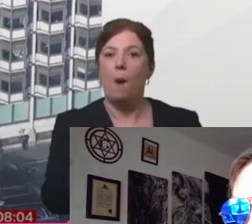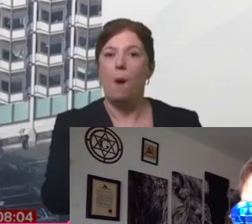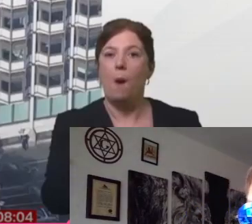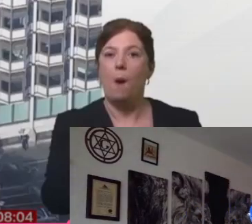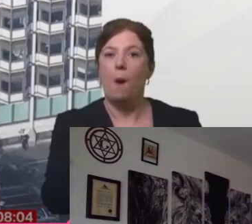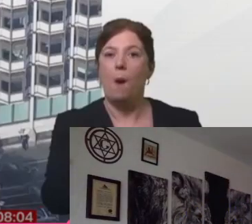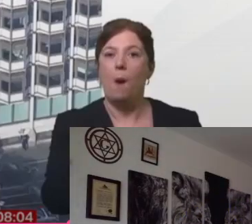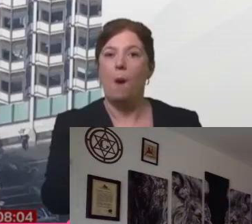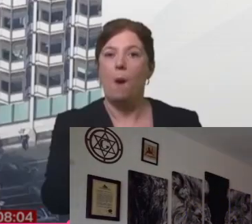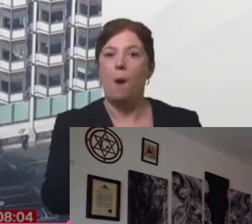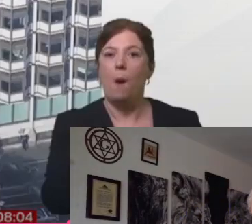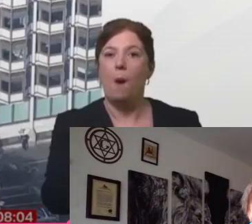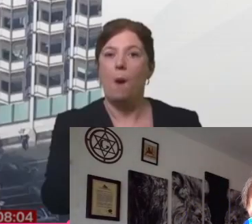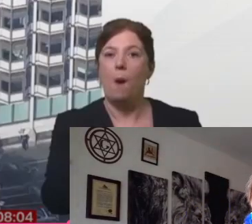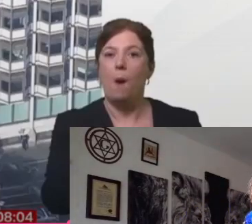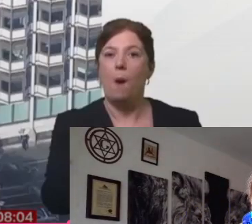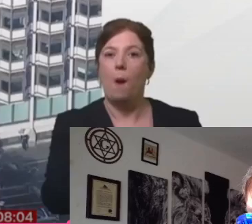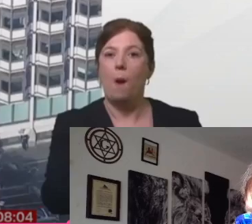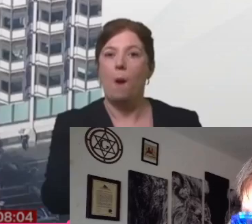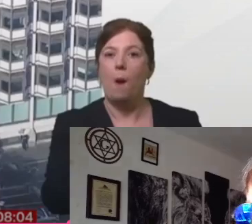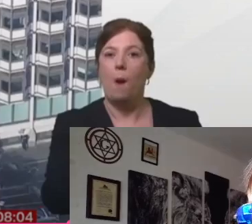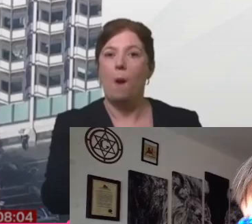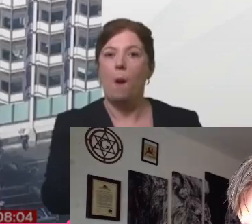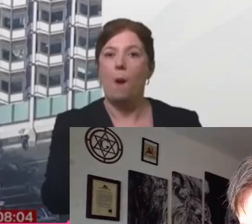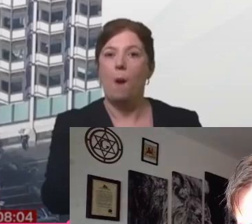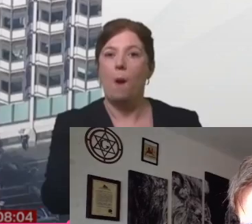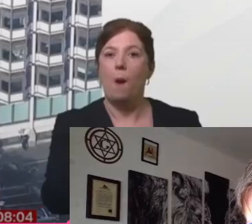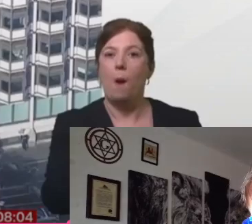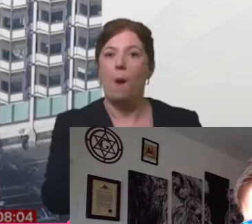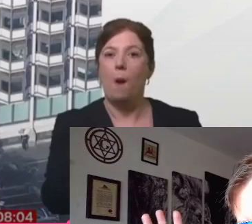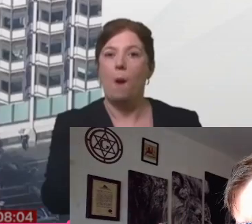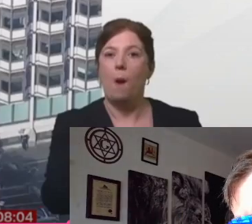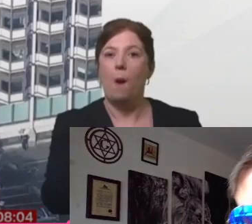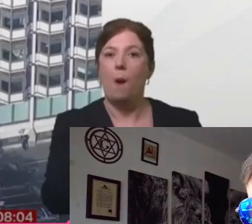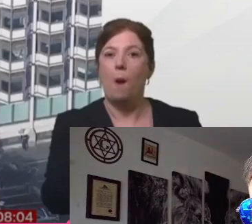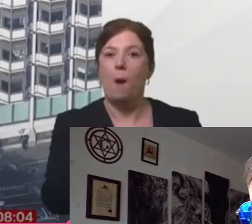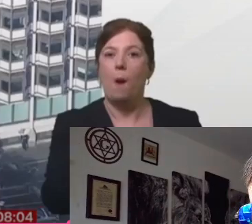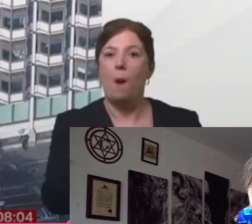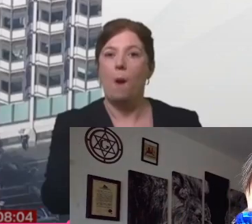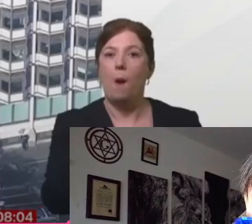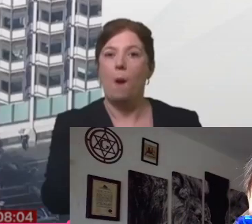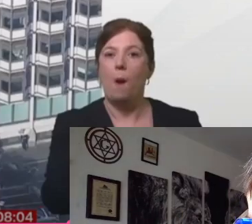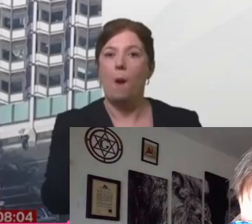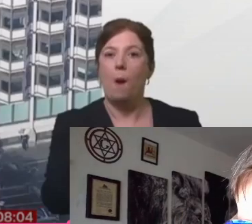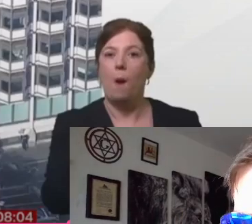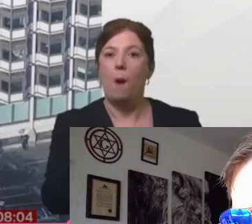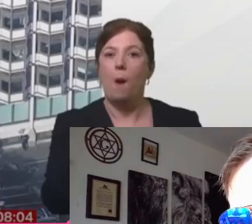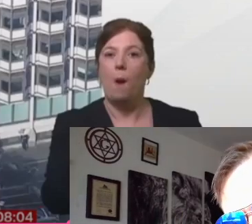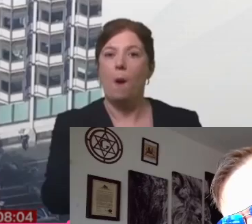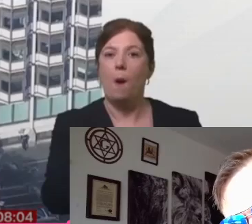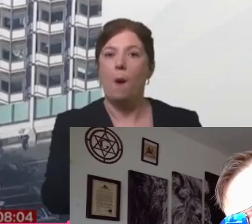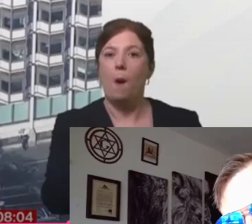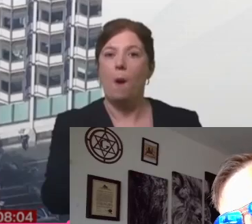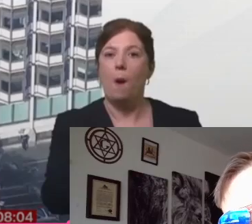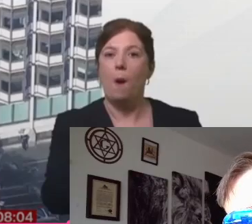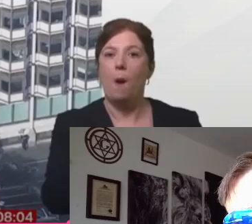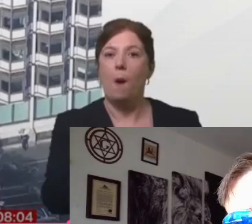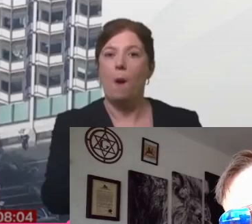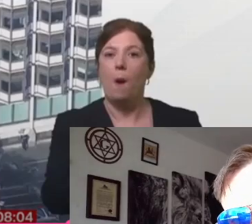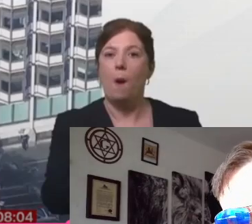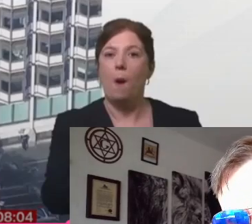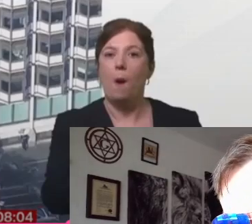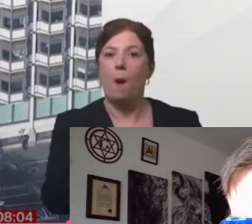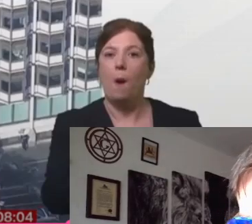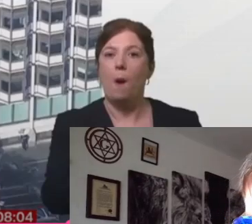and if 51%, 50-50, it's a tie. Ask again another point. But if it's